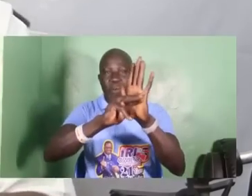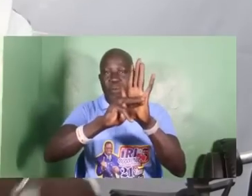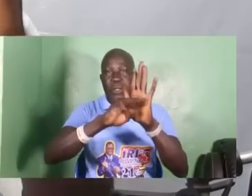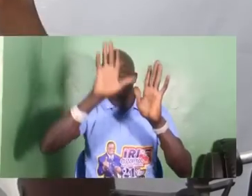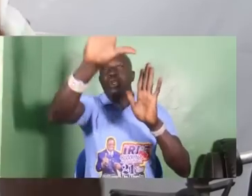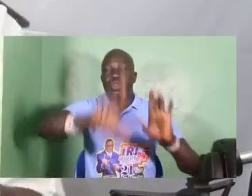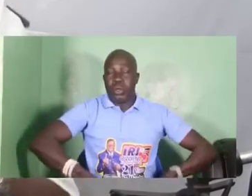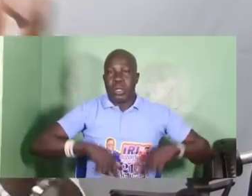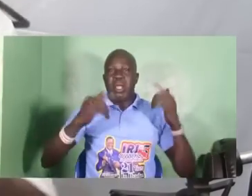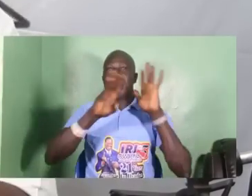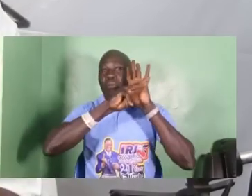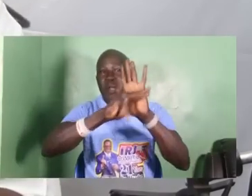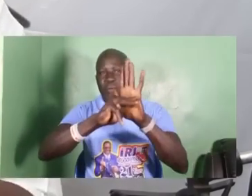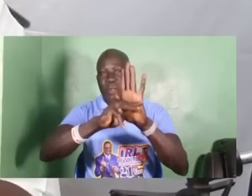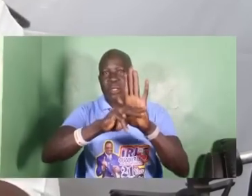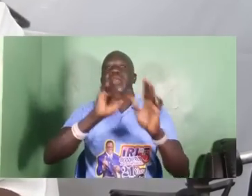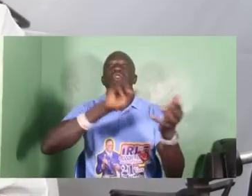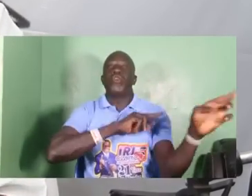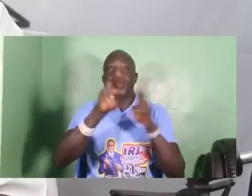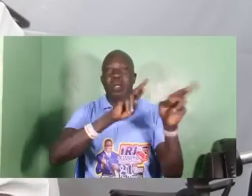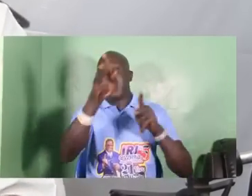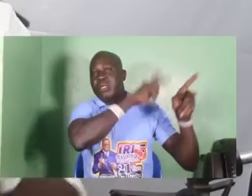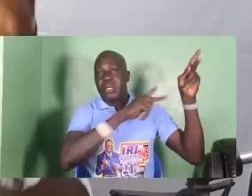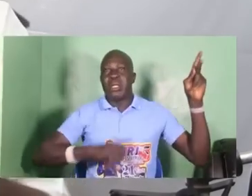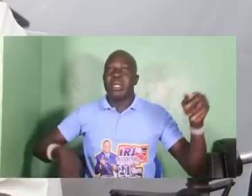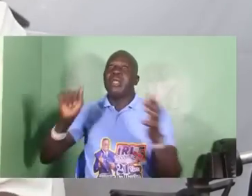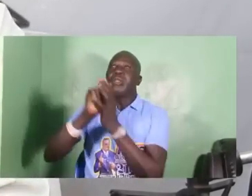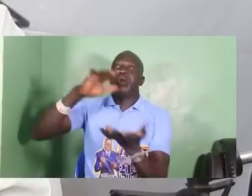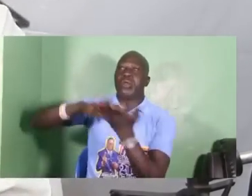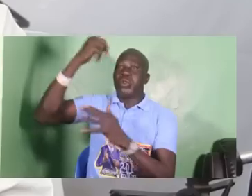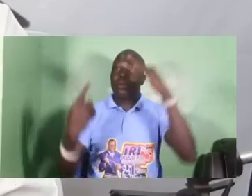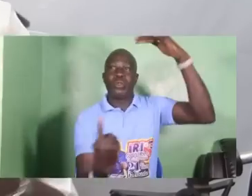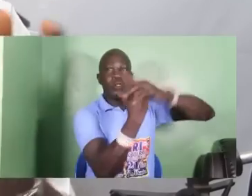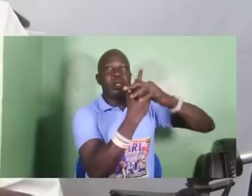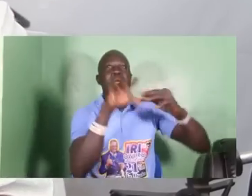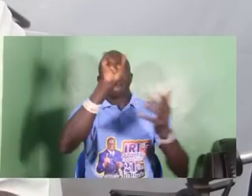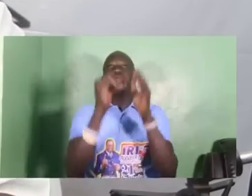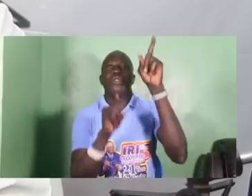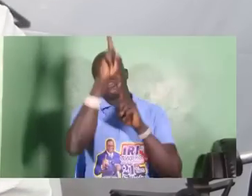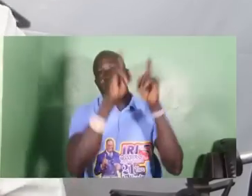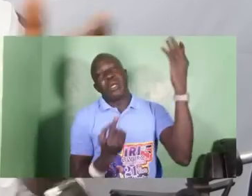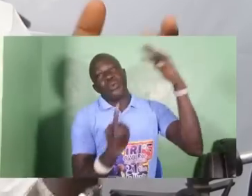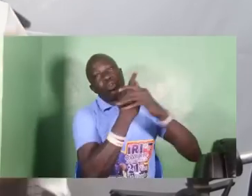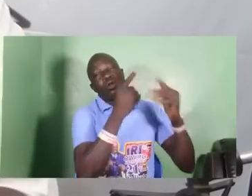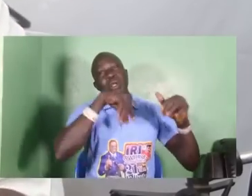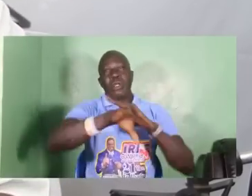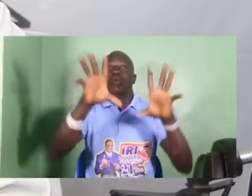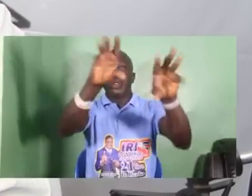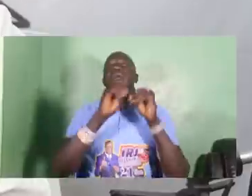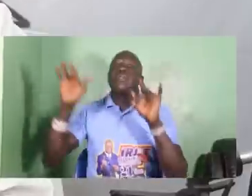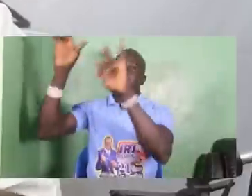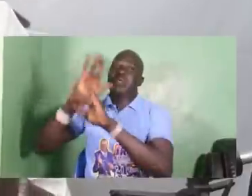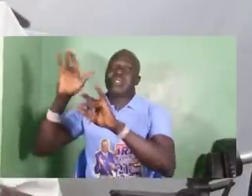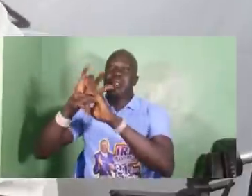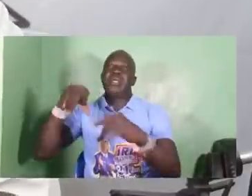life manifest. Your life manifest. And you reign as a king. Your glory manifest. Your star will shine. You for